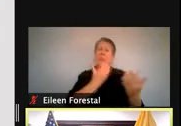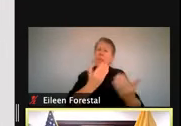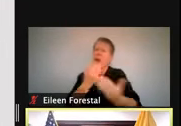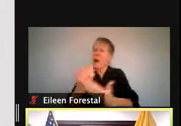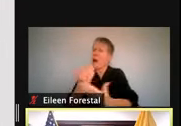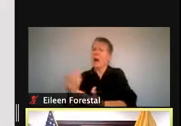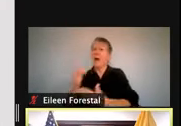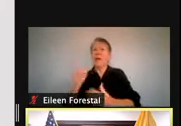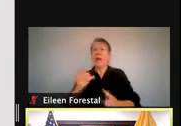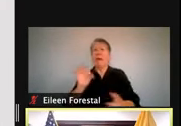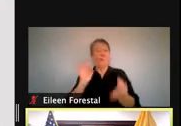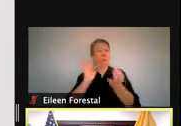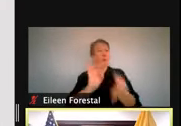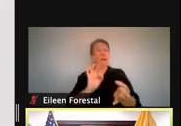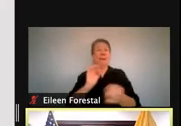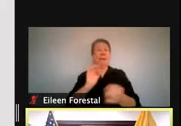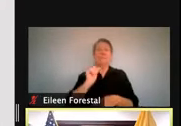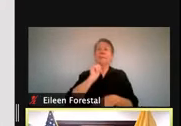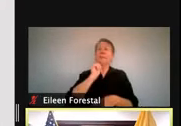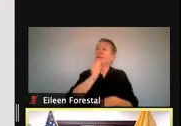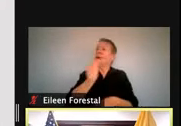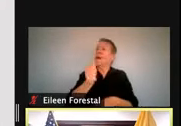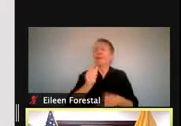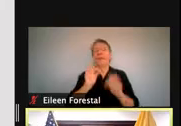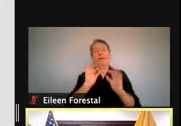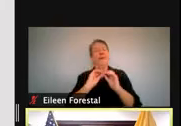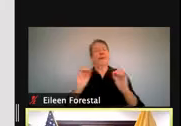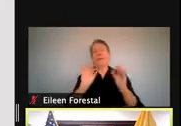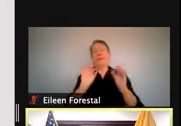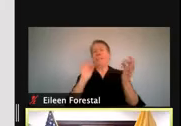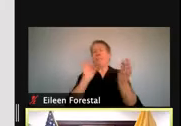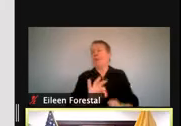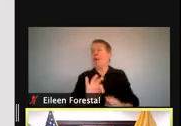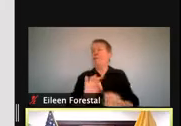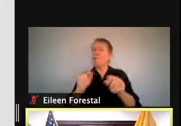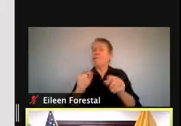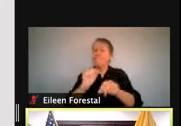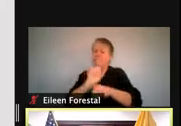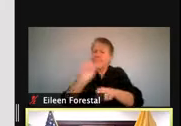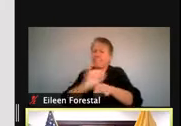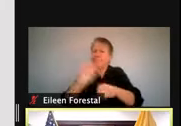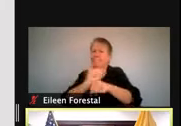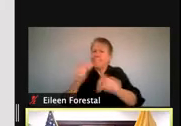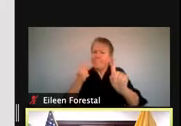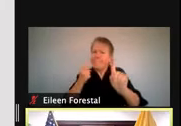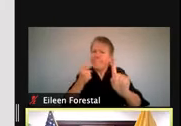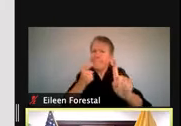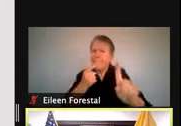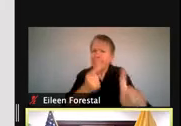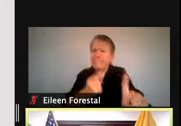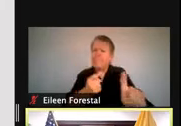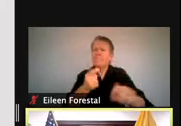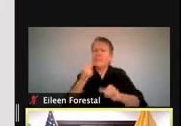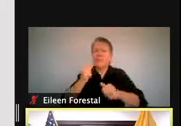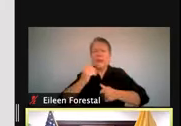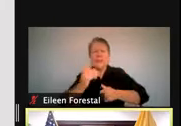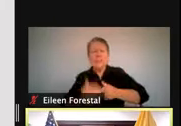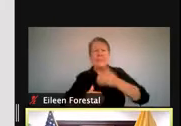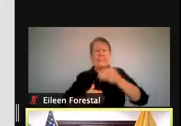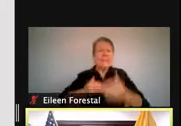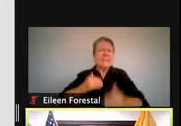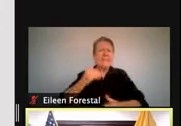There's no normal school year. There's no normal probably anything right now, but this is going about it. Even though we take every single one of those